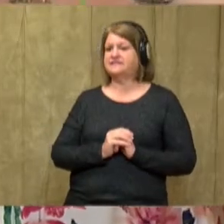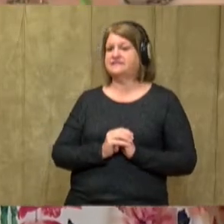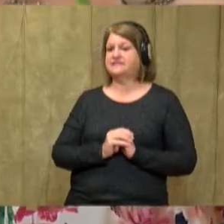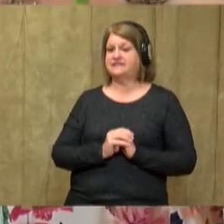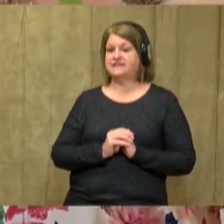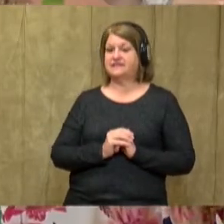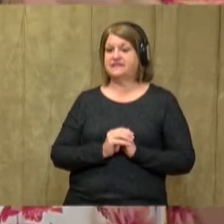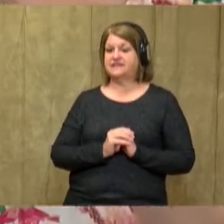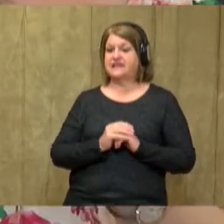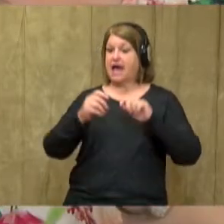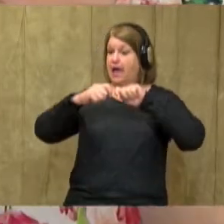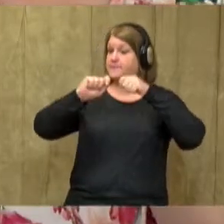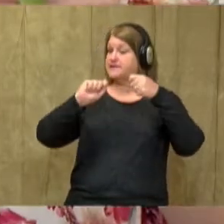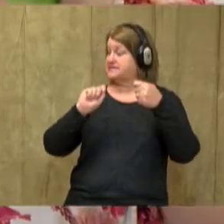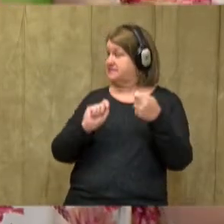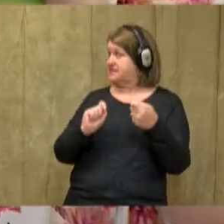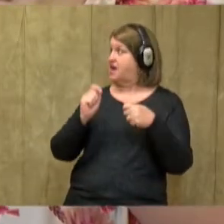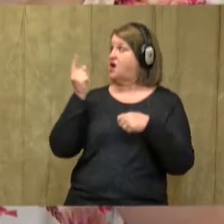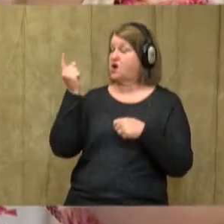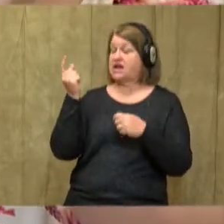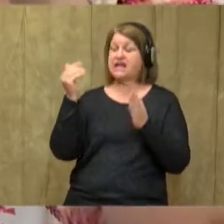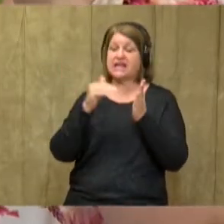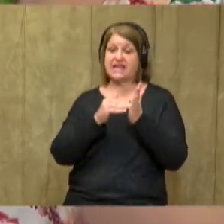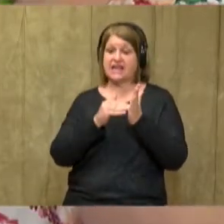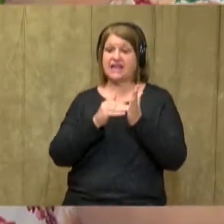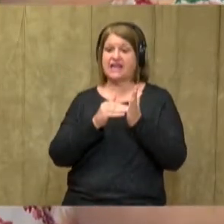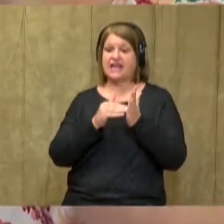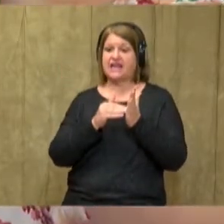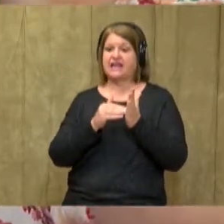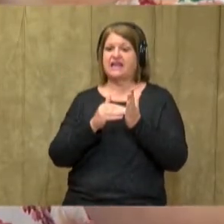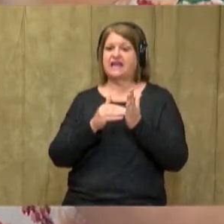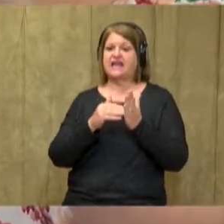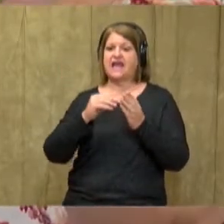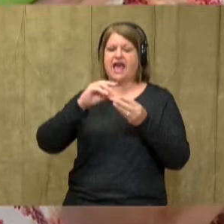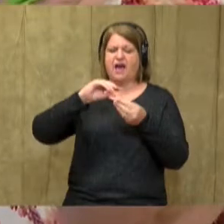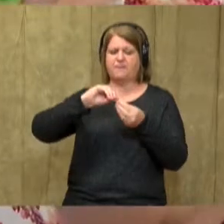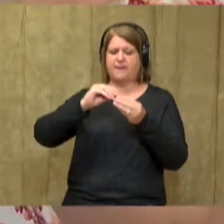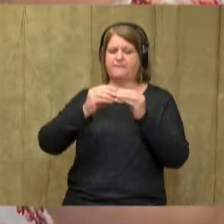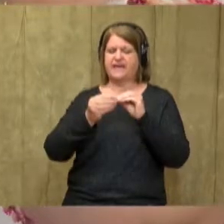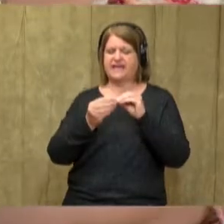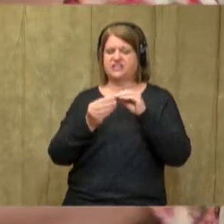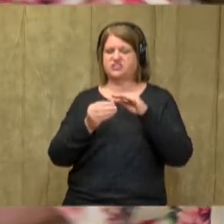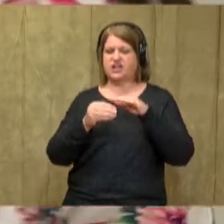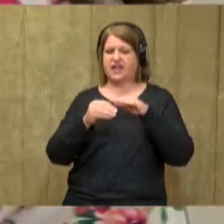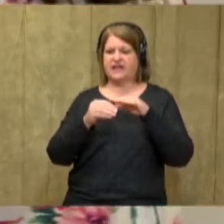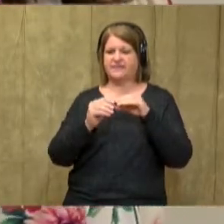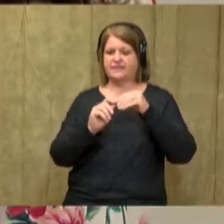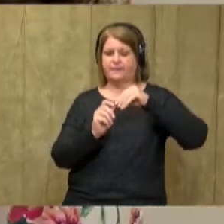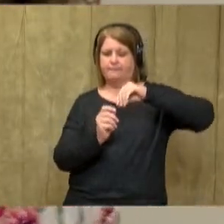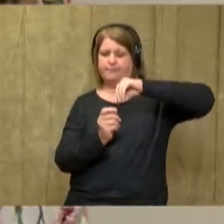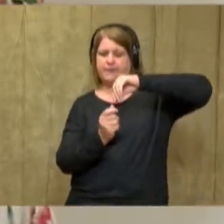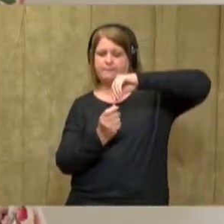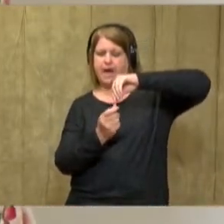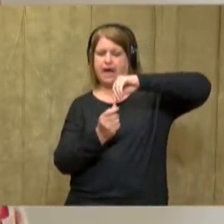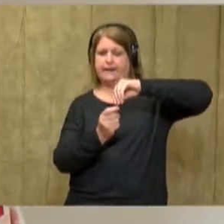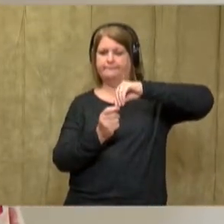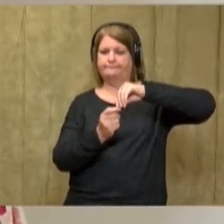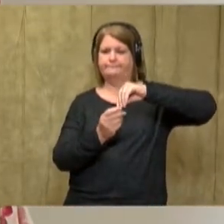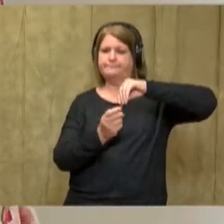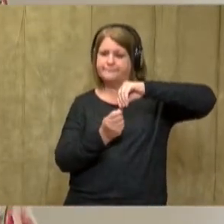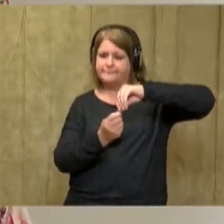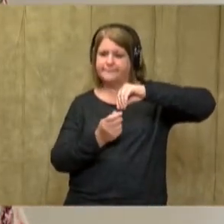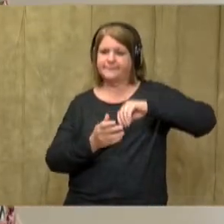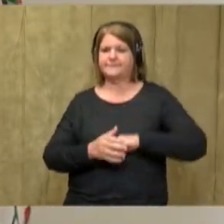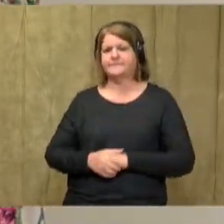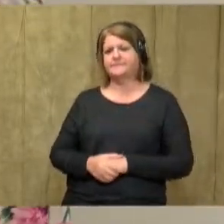do is I'm going to tear the tissue again, and this time I'm going to try just to pinch the bottom of it. All right? Just pinch